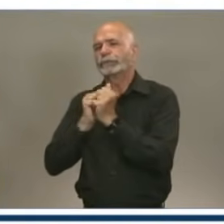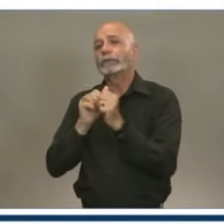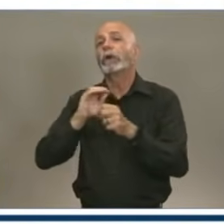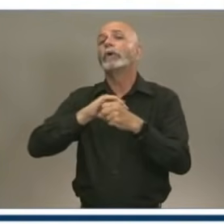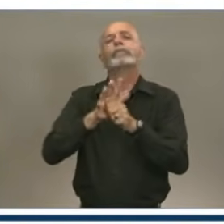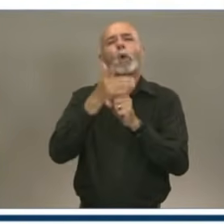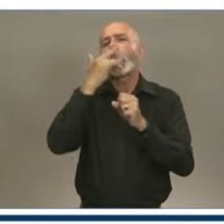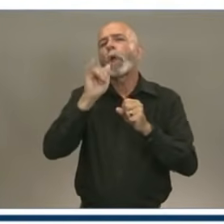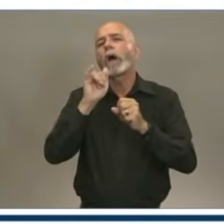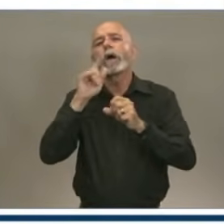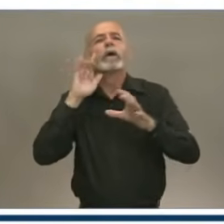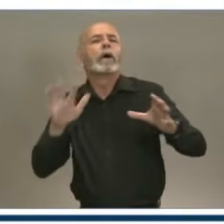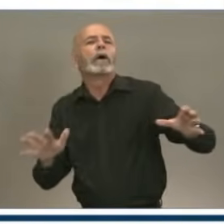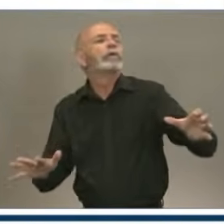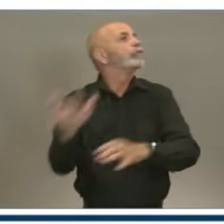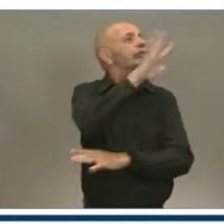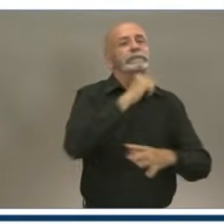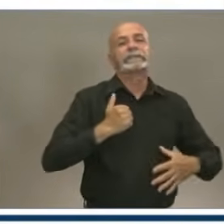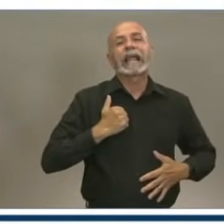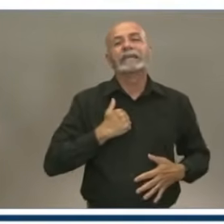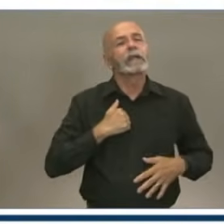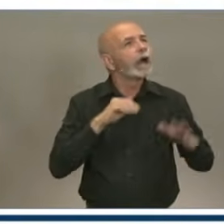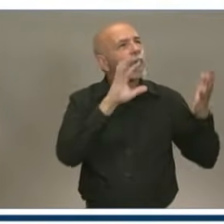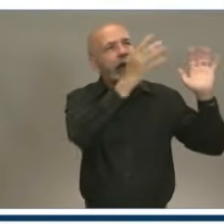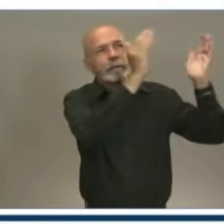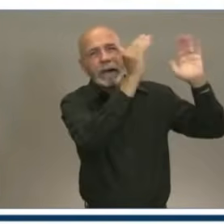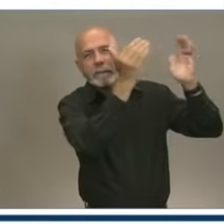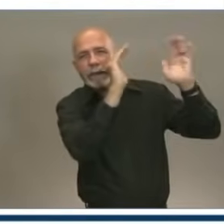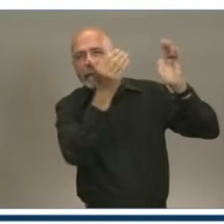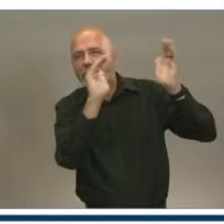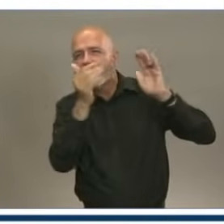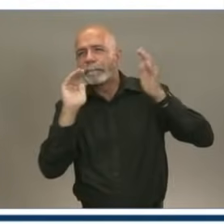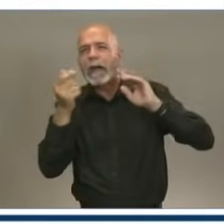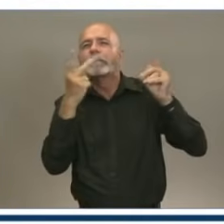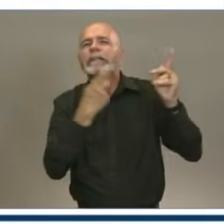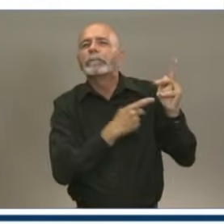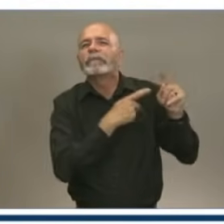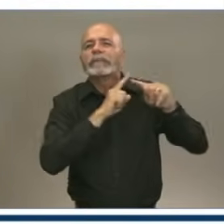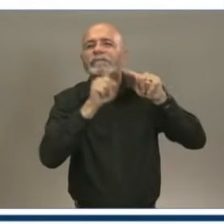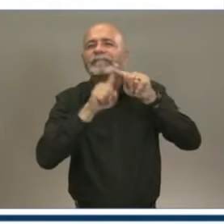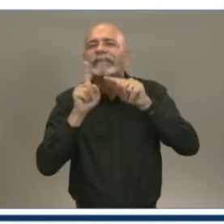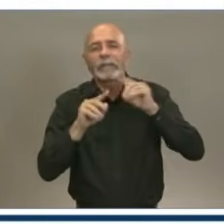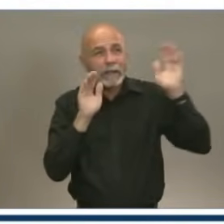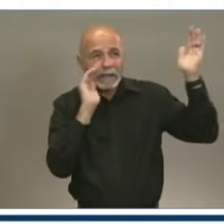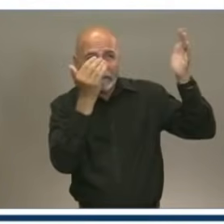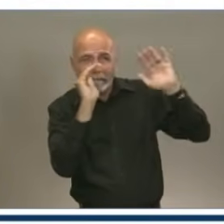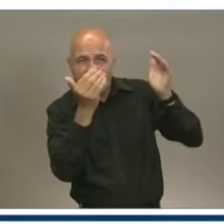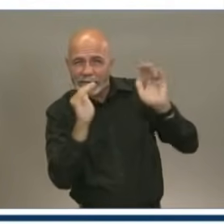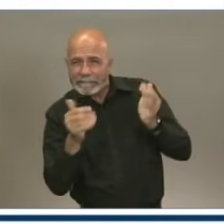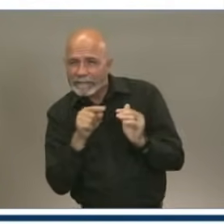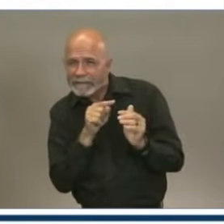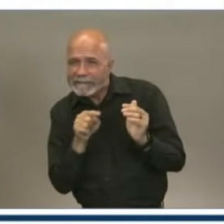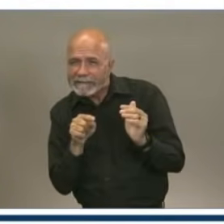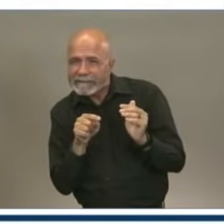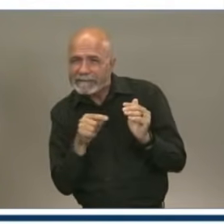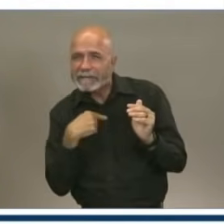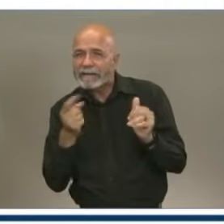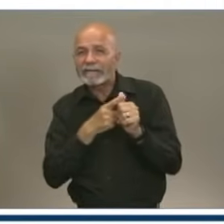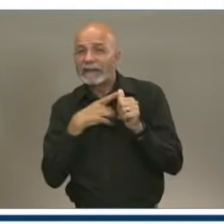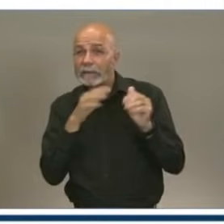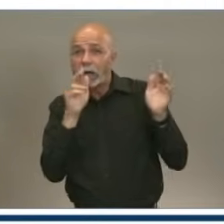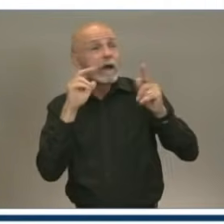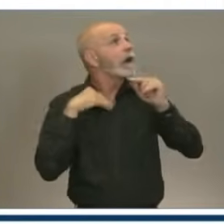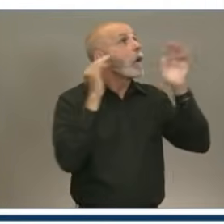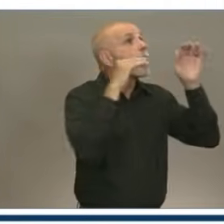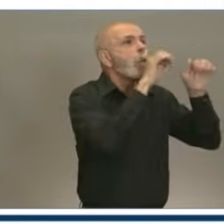country and other provinces' vaccine uptakes. But we can't even think about looking at those other ones if we don't hit our own internal